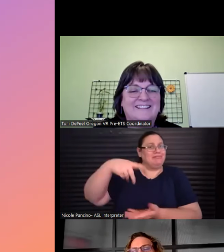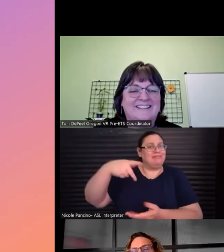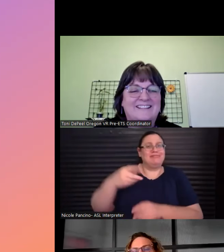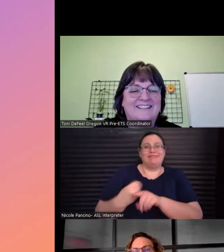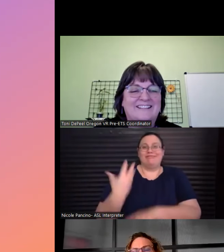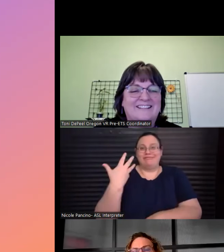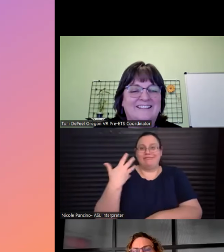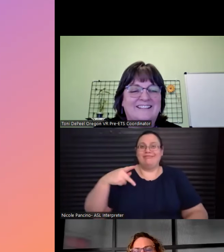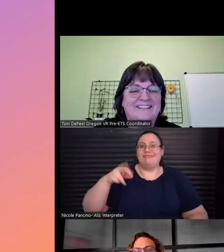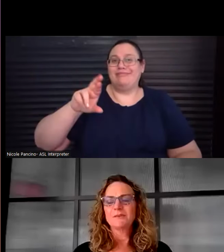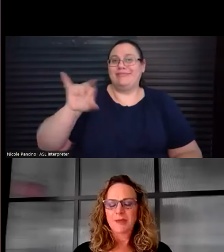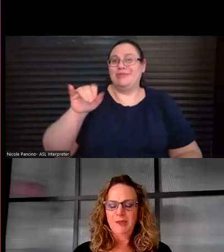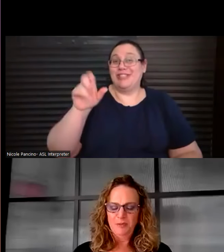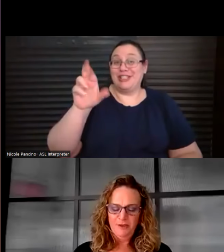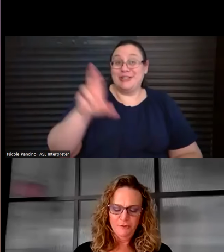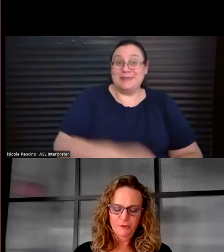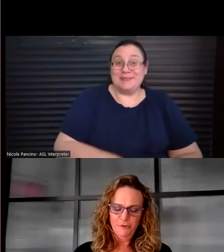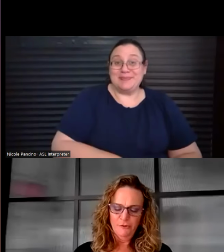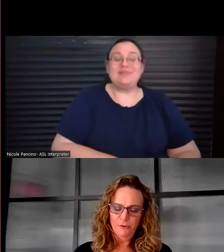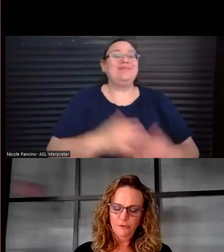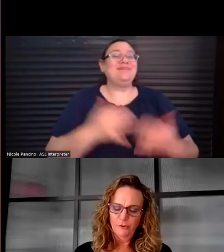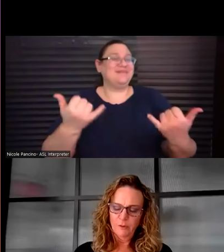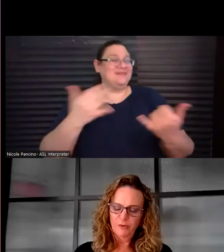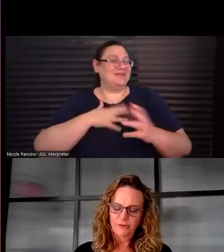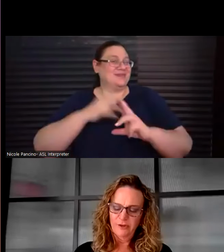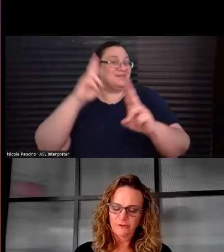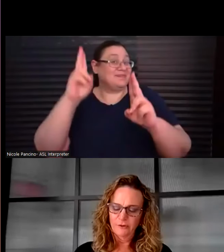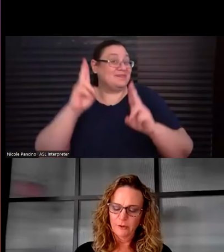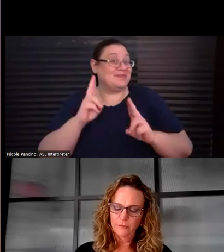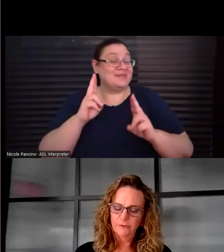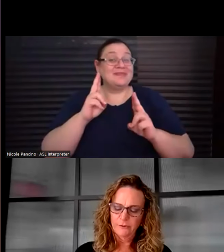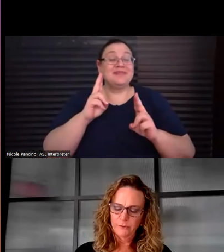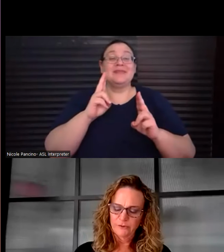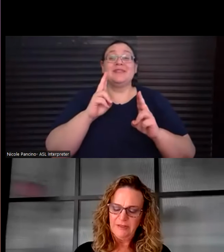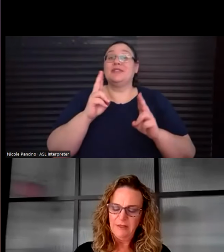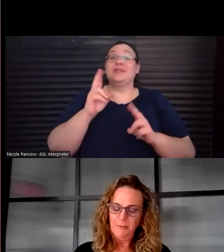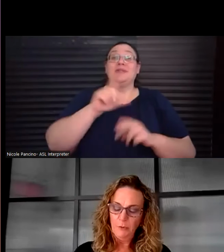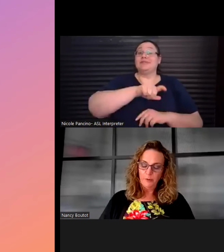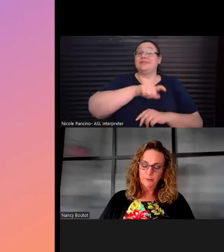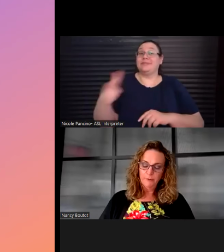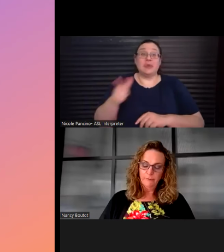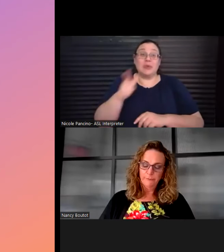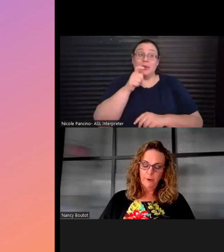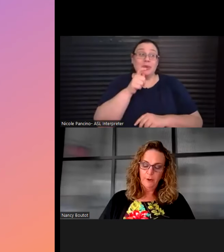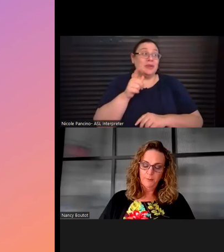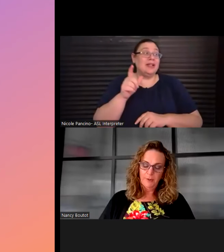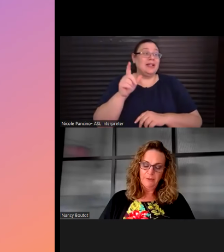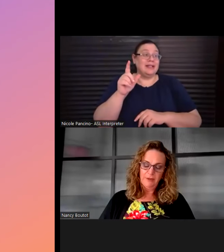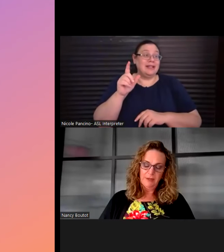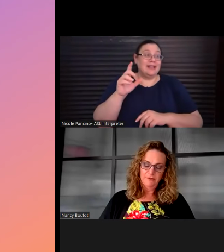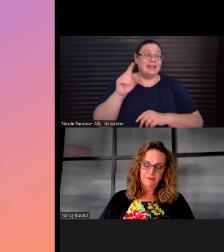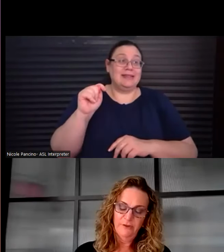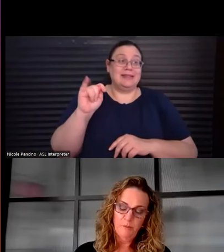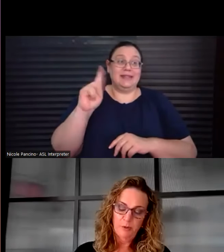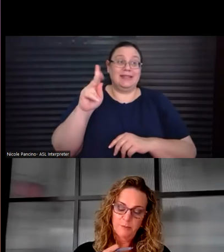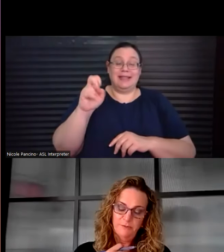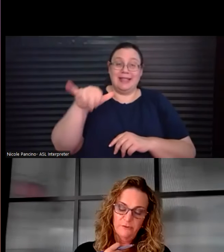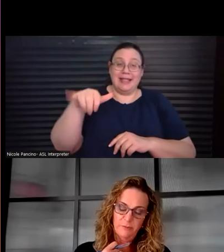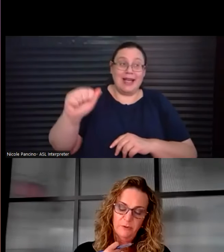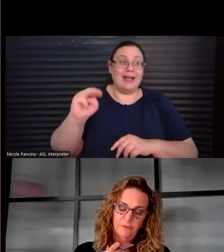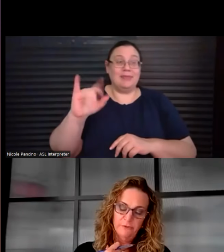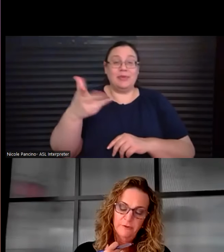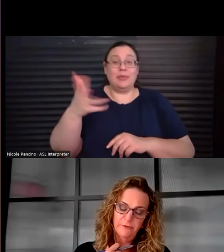All right, well, now it is my pleasure to turn the presentation over to Takia Milburn from the DC